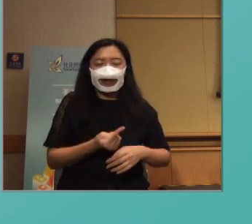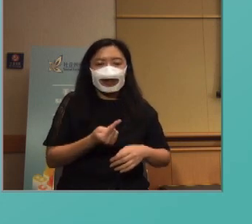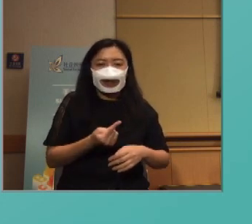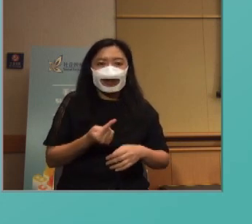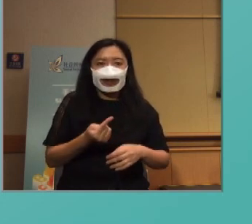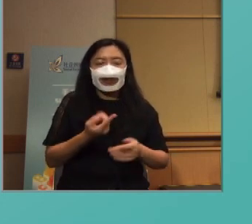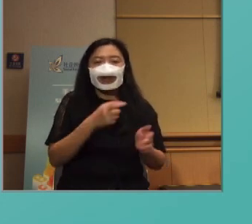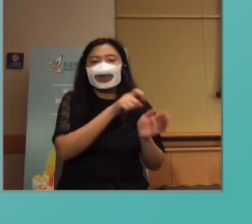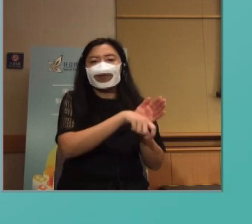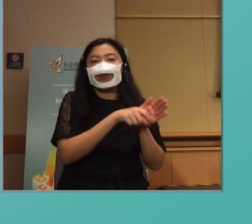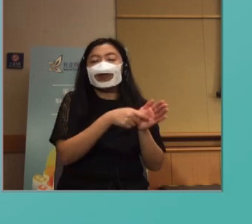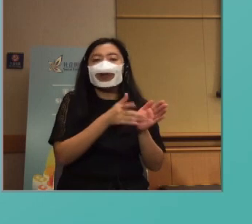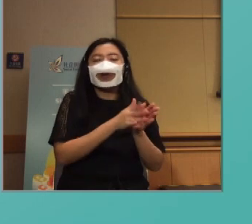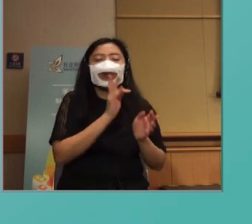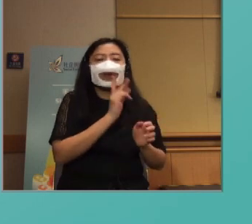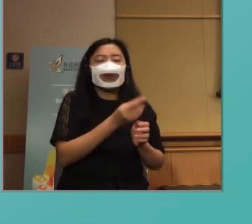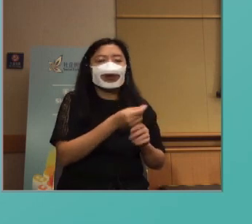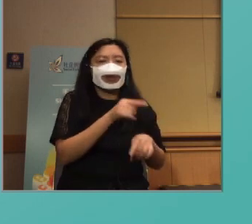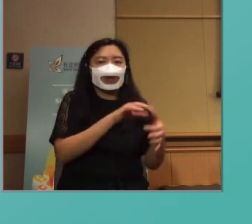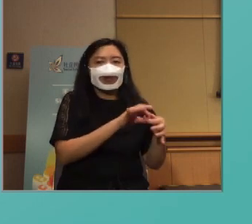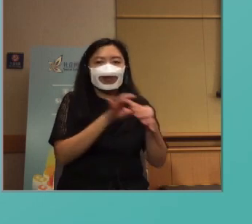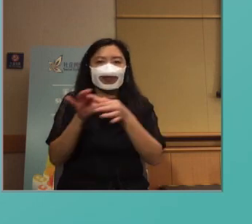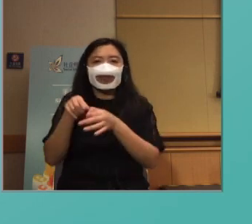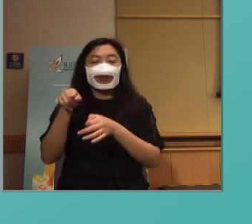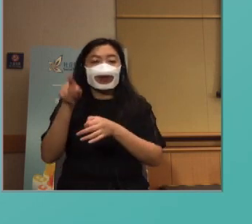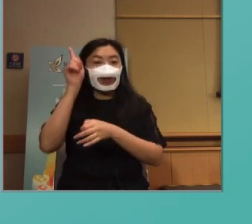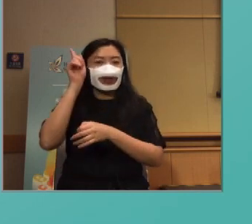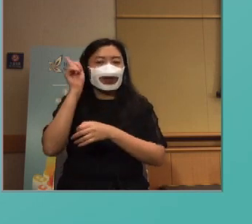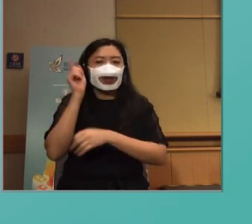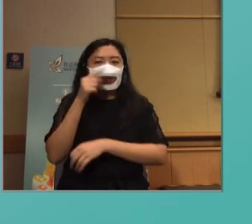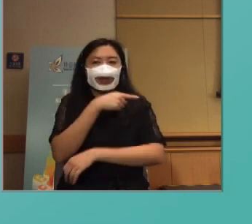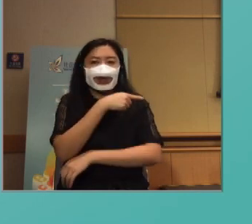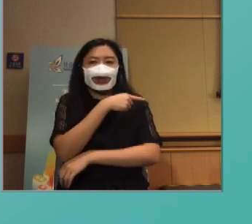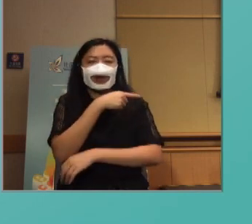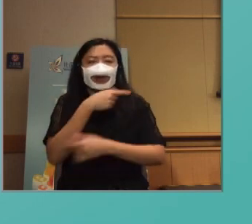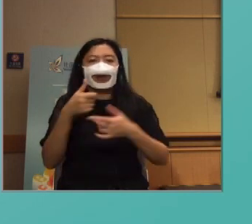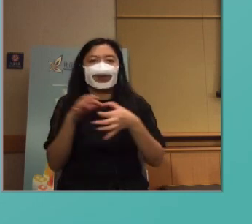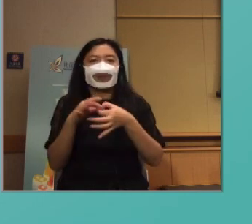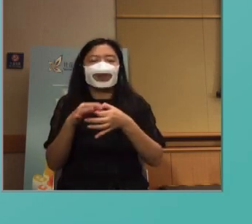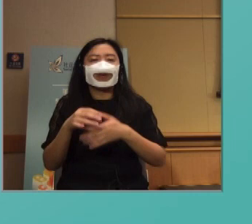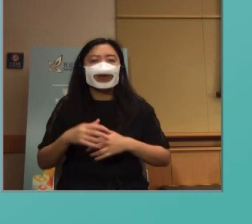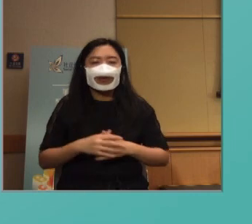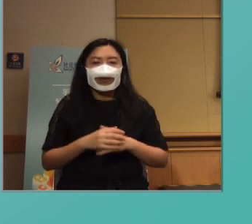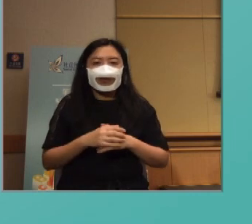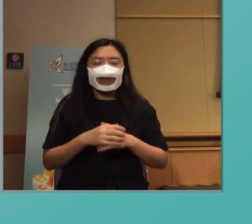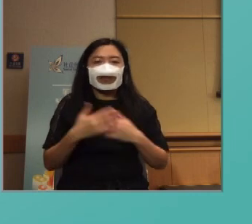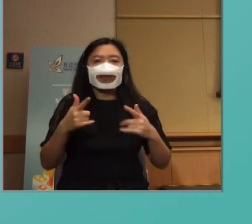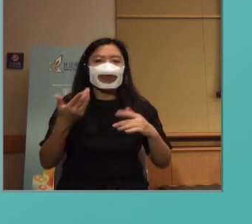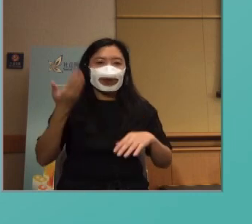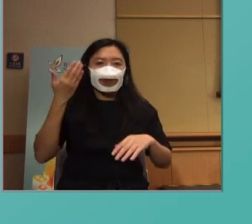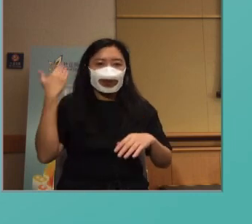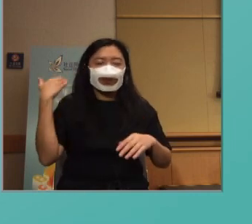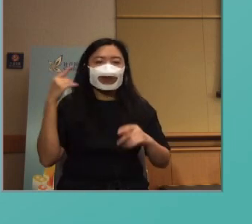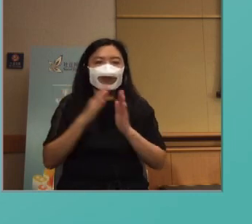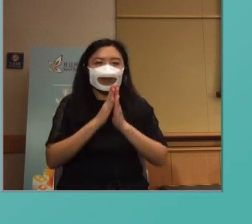Sandbox platform. And then during Alpha Season 3, we had like 40,000 daily active